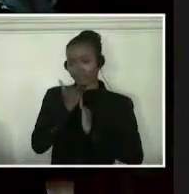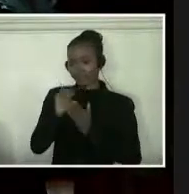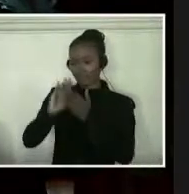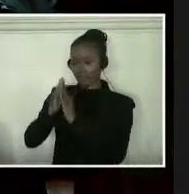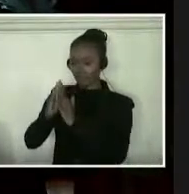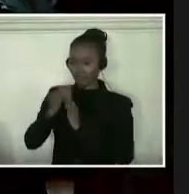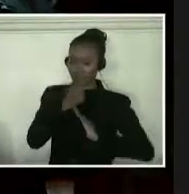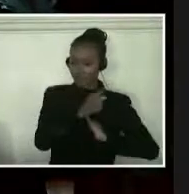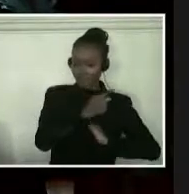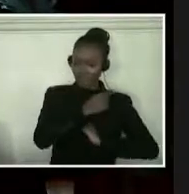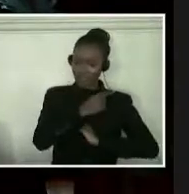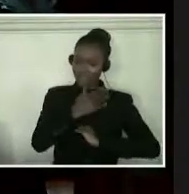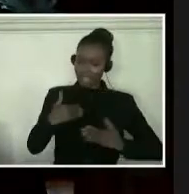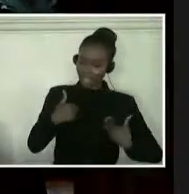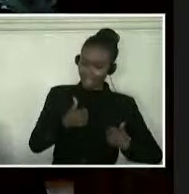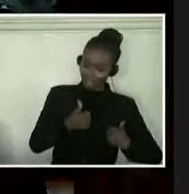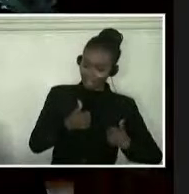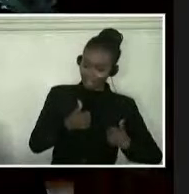and